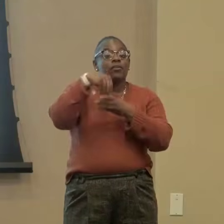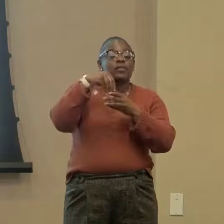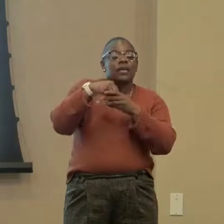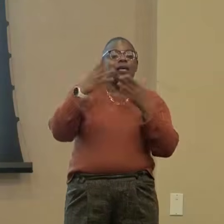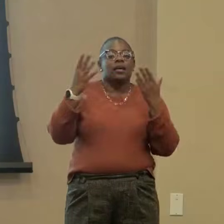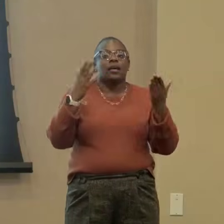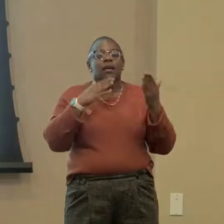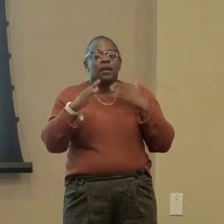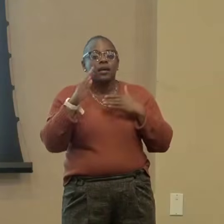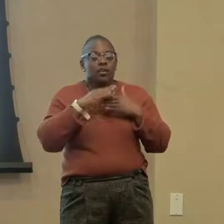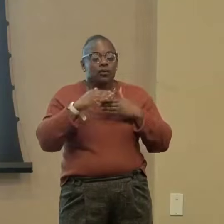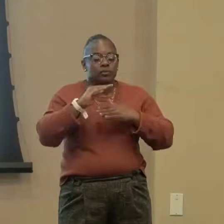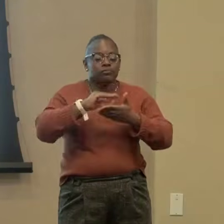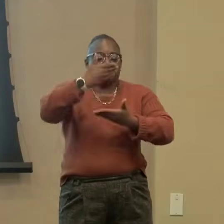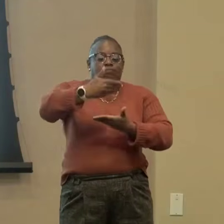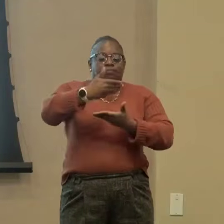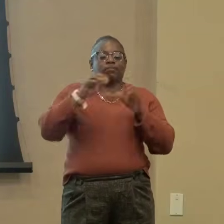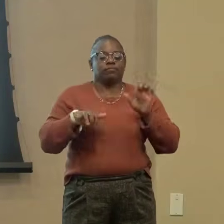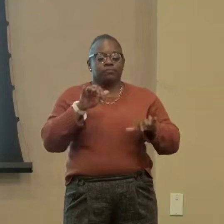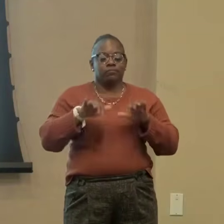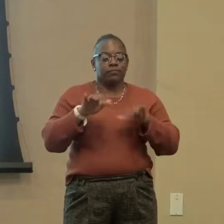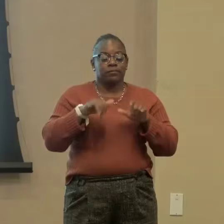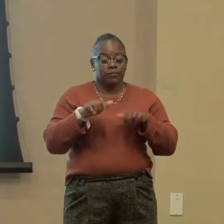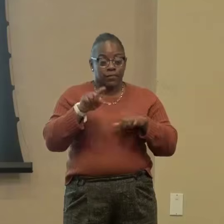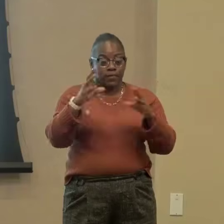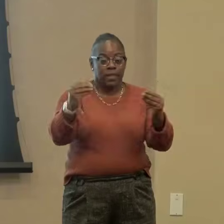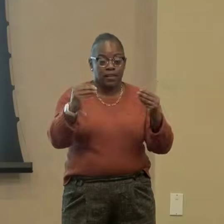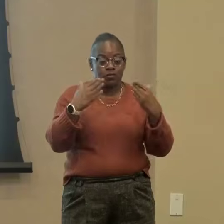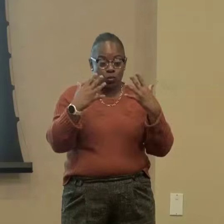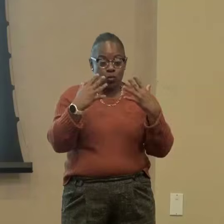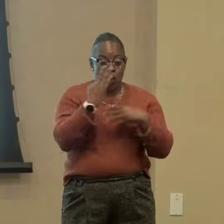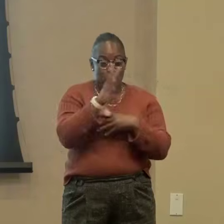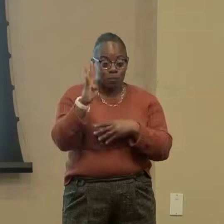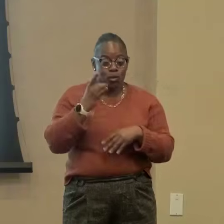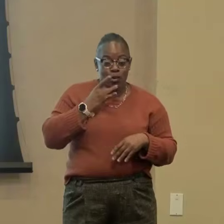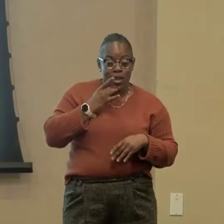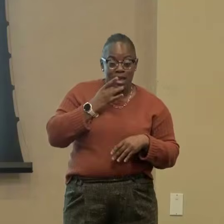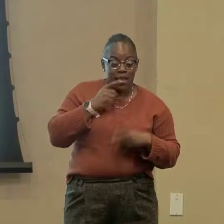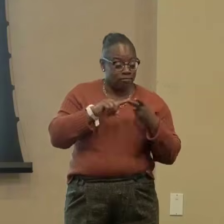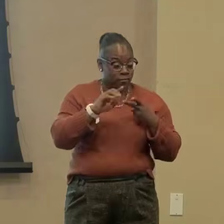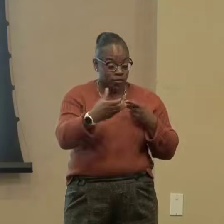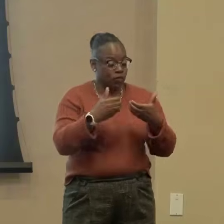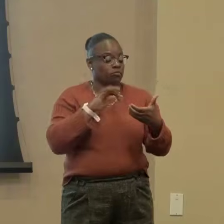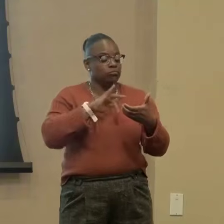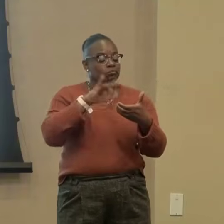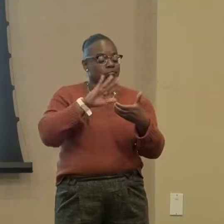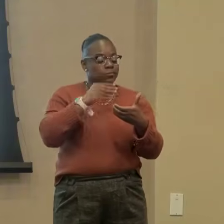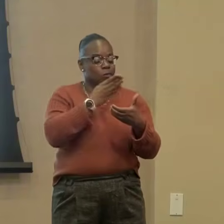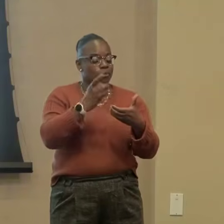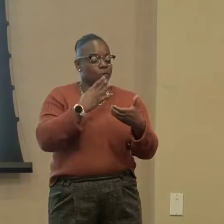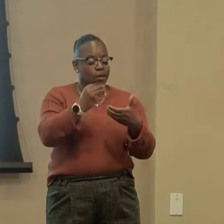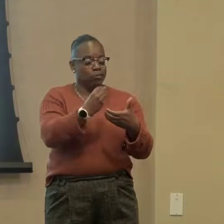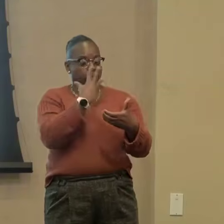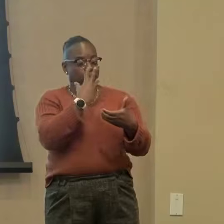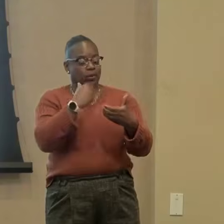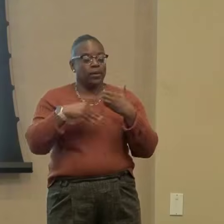indoors, you're working in front of a laptop, and that laptop has what we call blue light. Your phones also have blue light, and that blue light